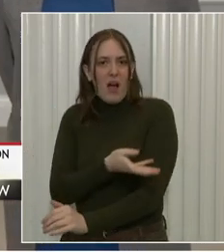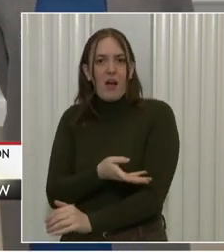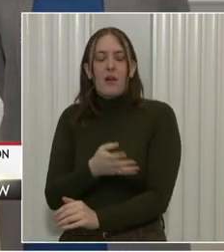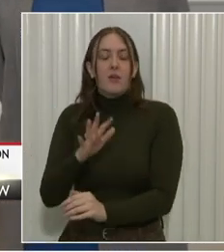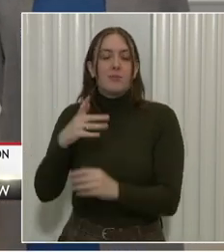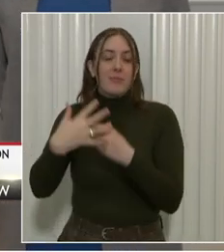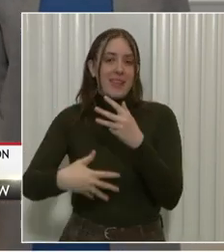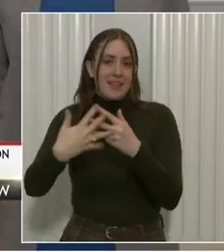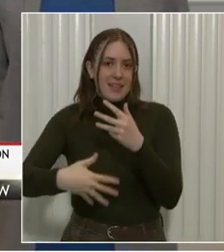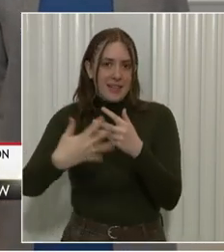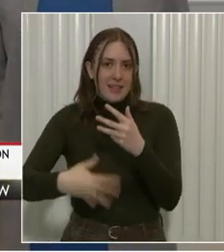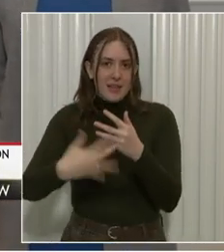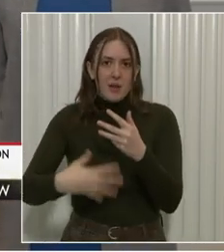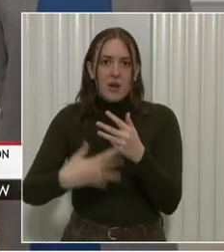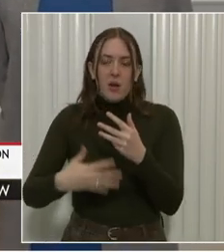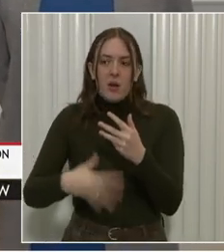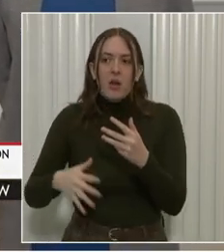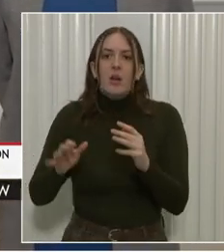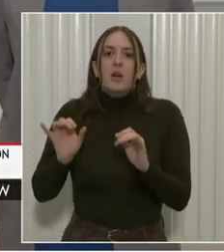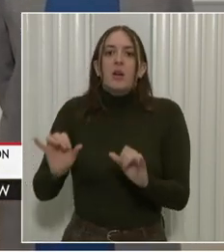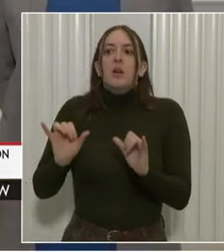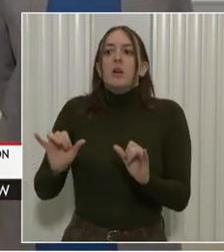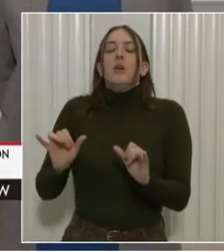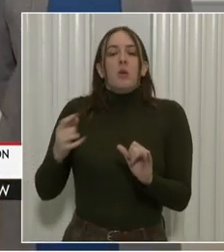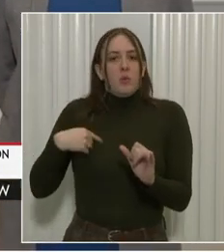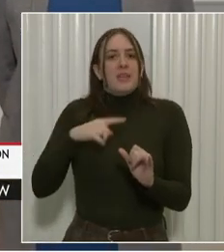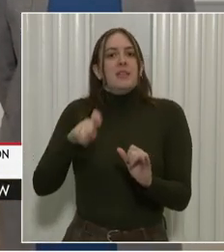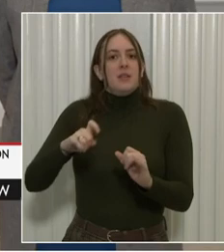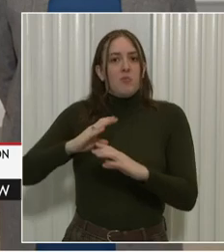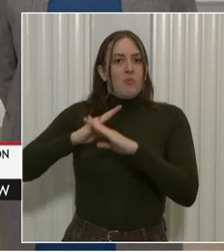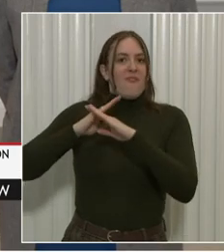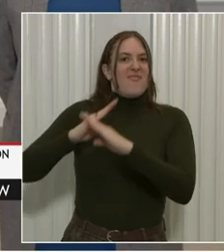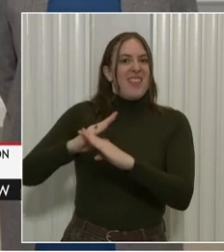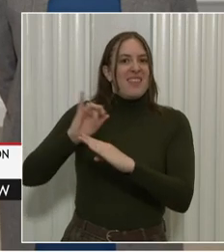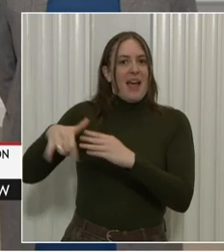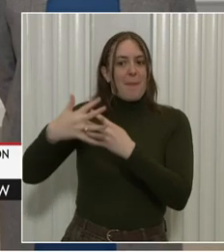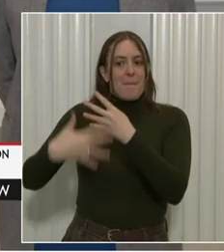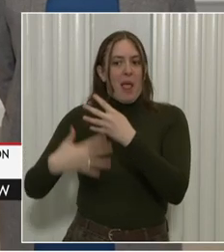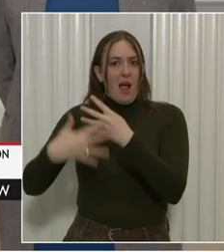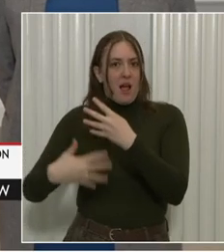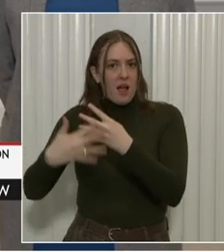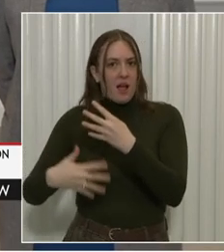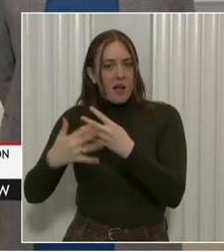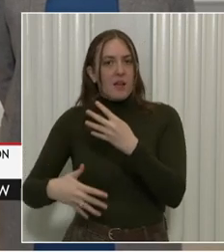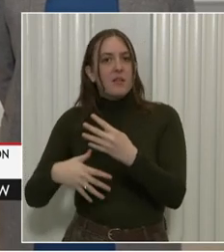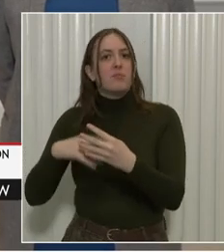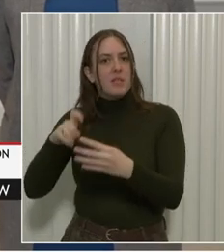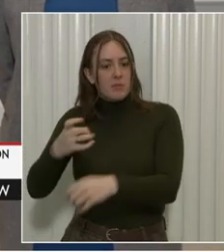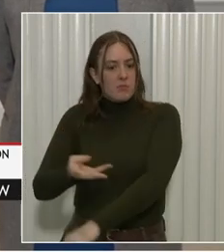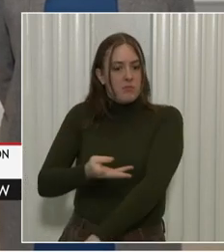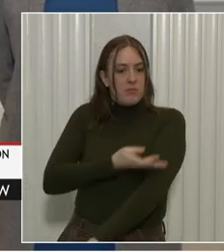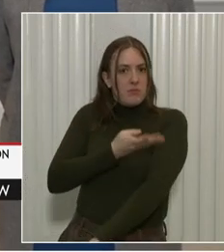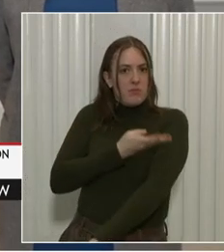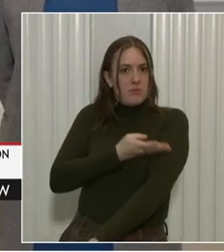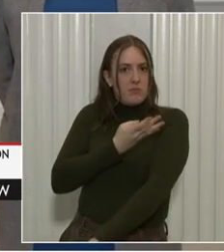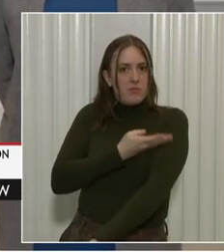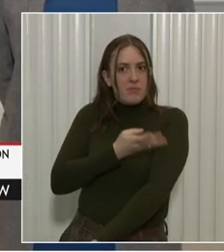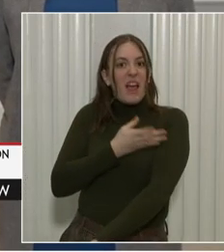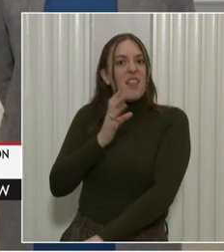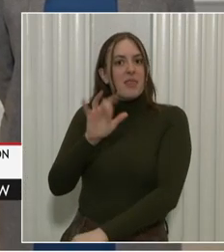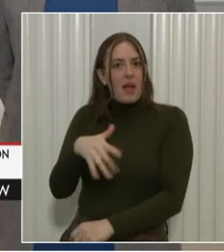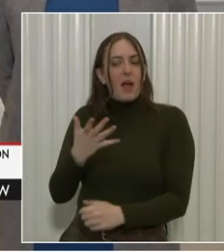following injury is blood loss. And the sooner we can start repleting the shed blood, the higher the chances the patient will